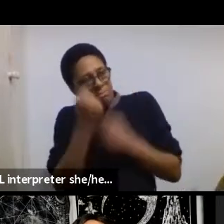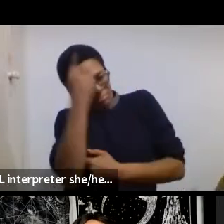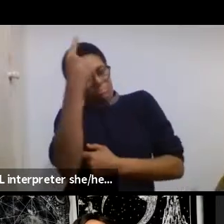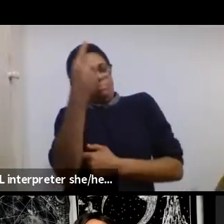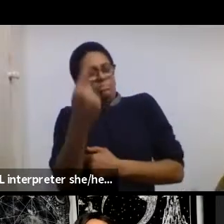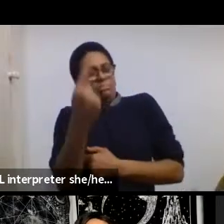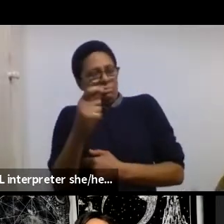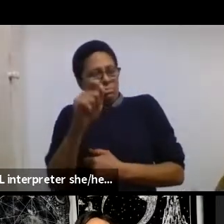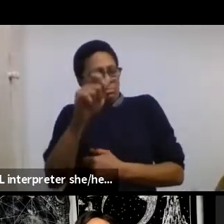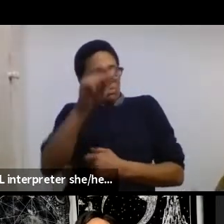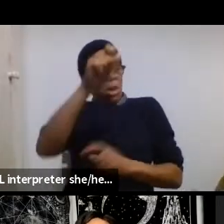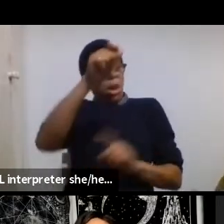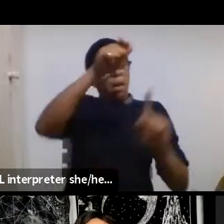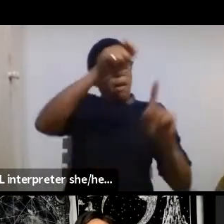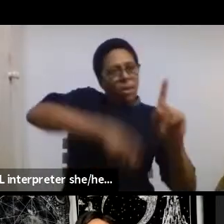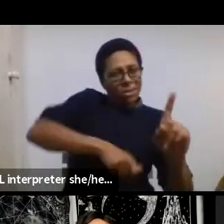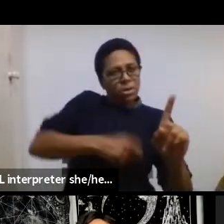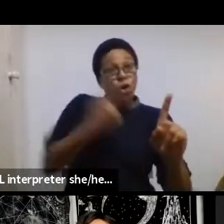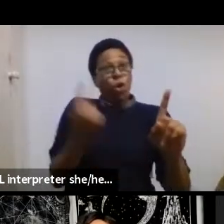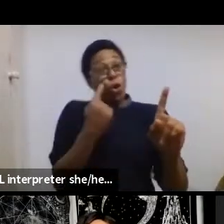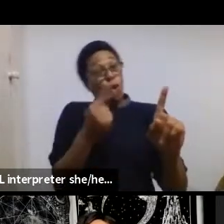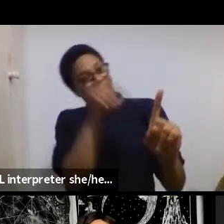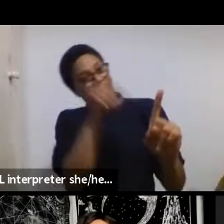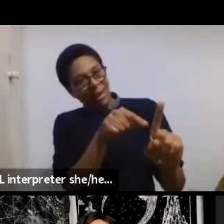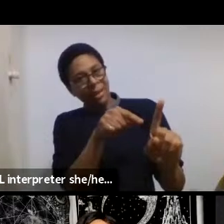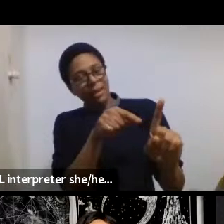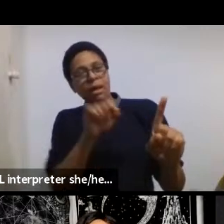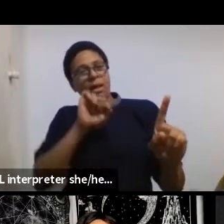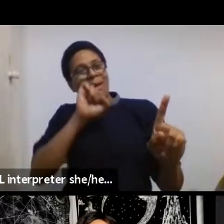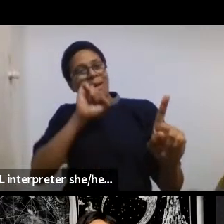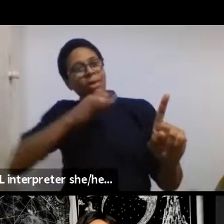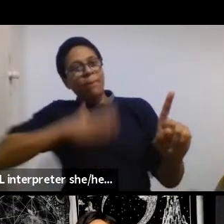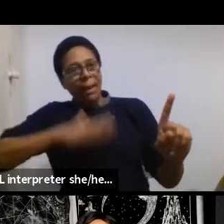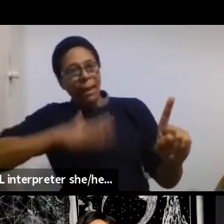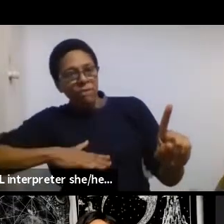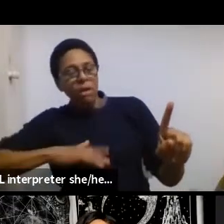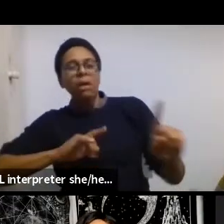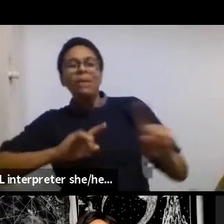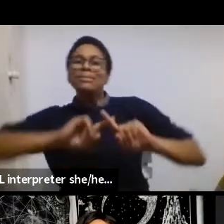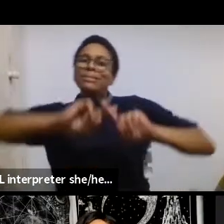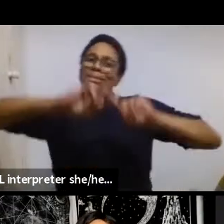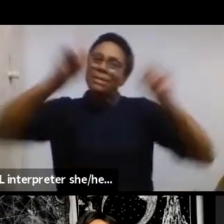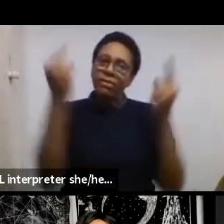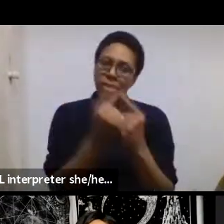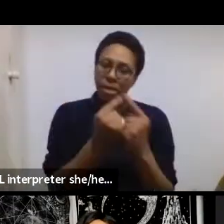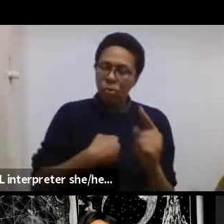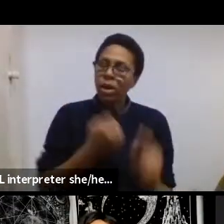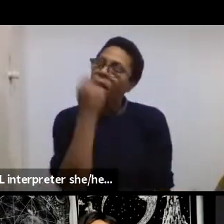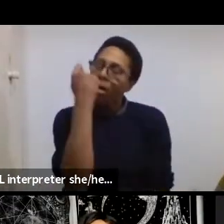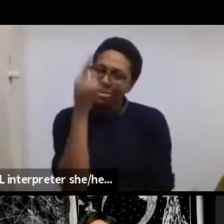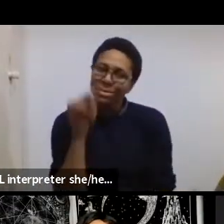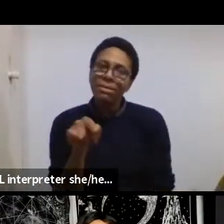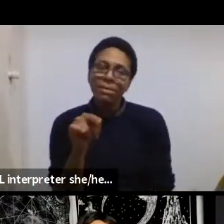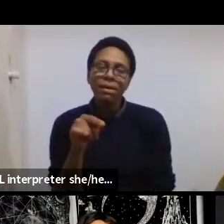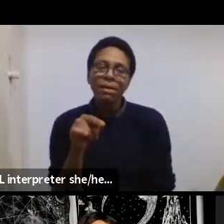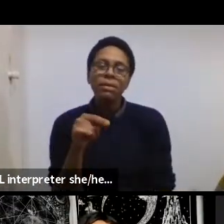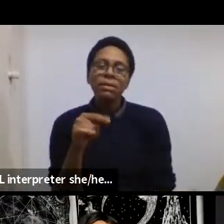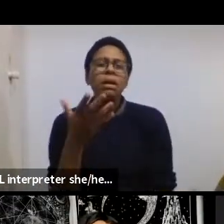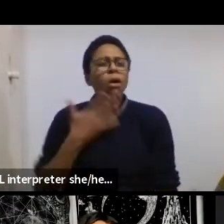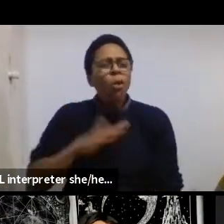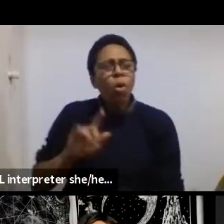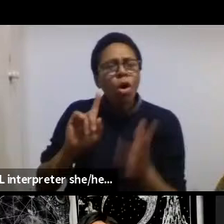being the same thing. I think we can absolutely identify with that. Ollie, can I bring you in here,